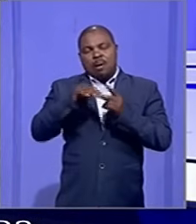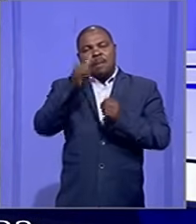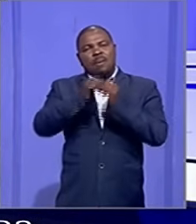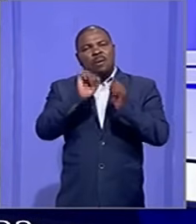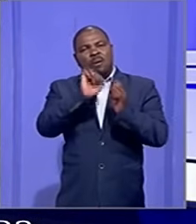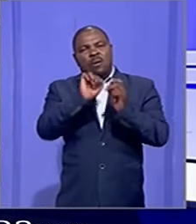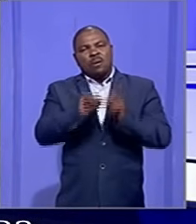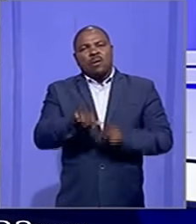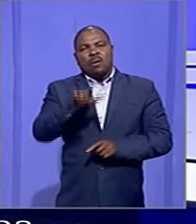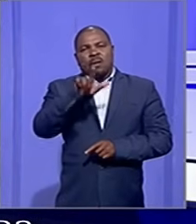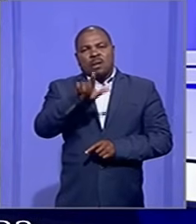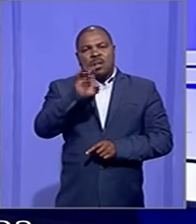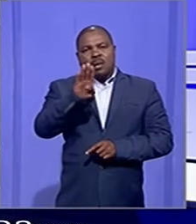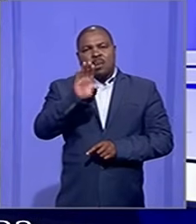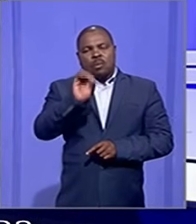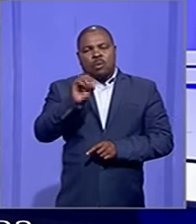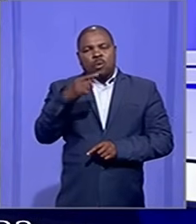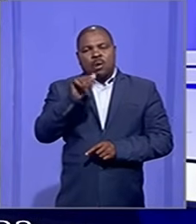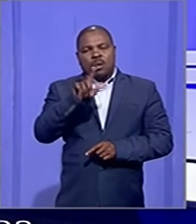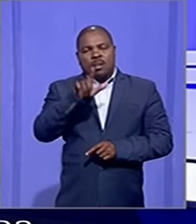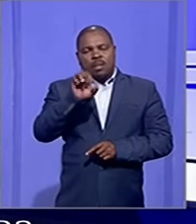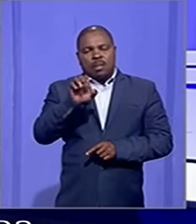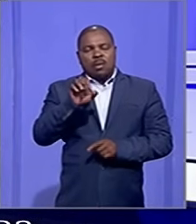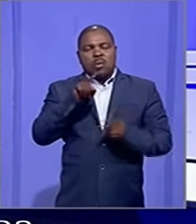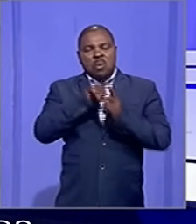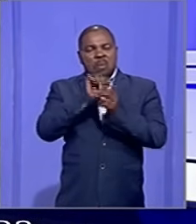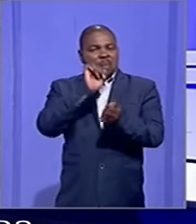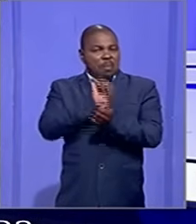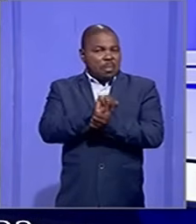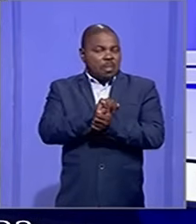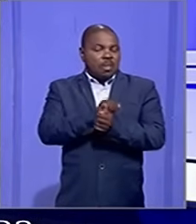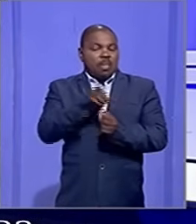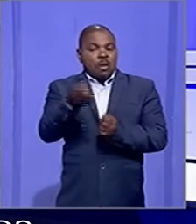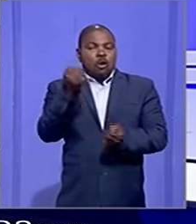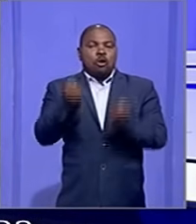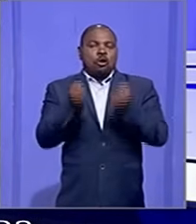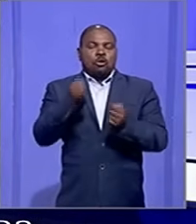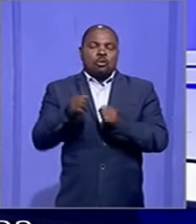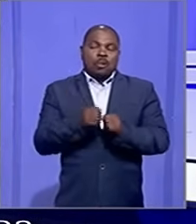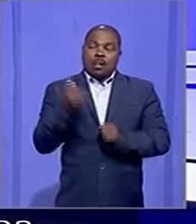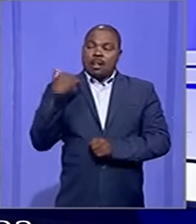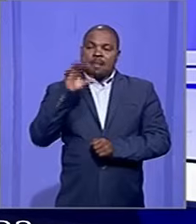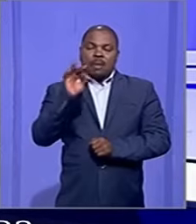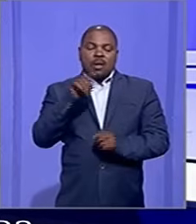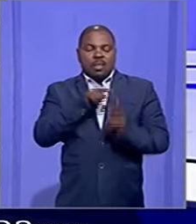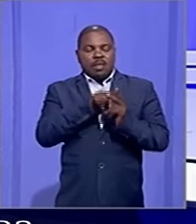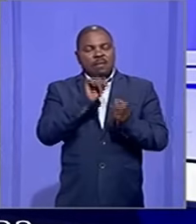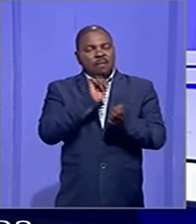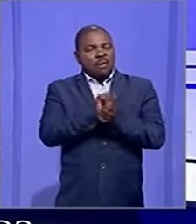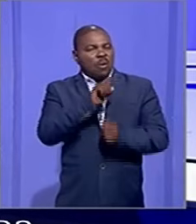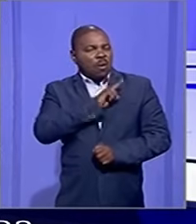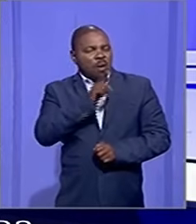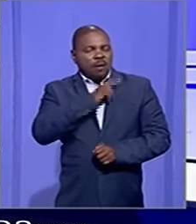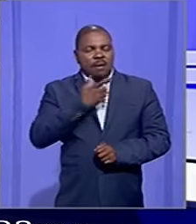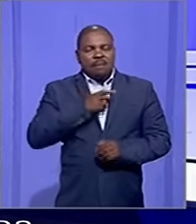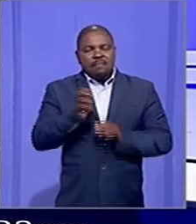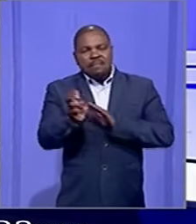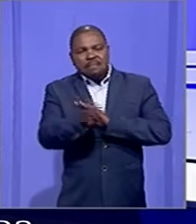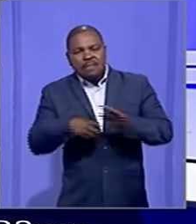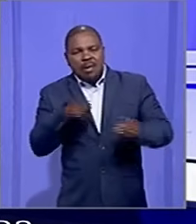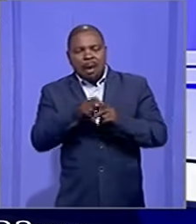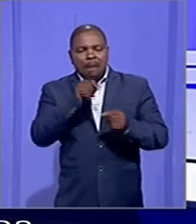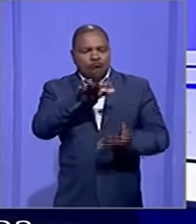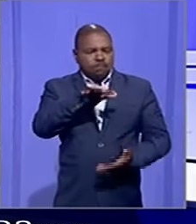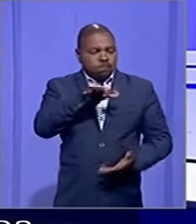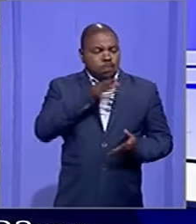le go tšwelela pele ga kgorotsheko ya magistrata wa Klerksdorp ka mošupologo. Ba latofatšwa ka bohodu, bofora, bomenetša le go swara mogobogobo